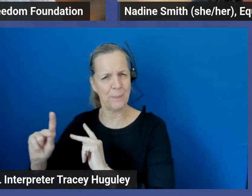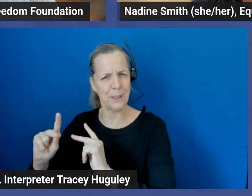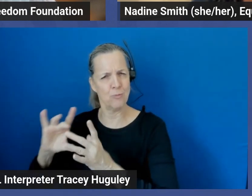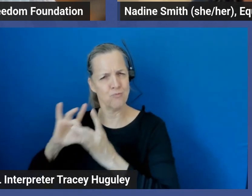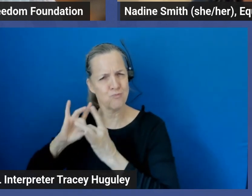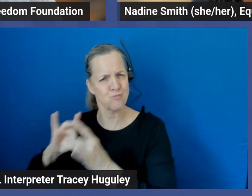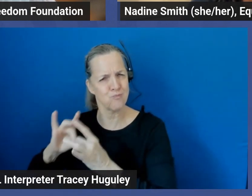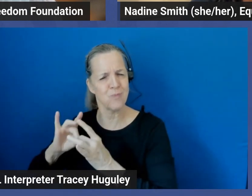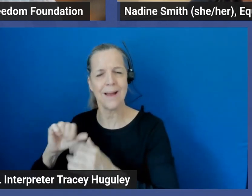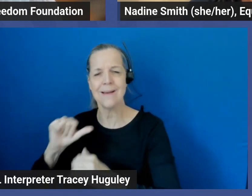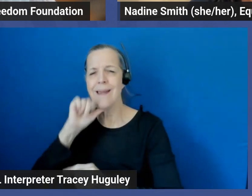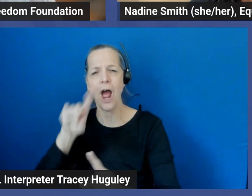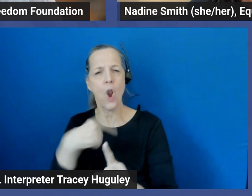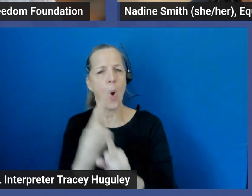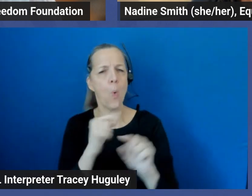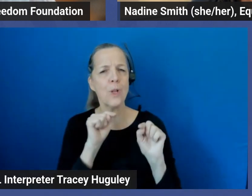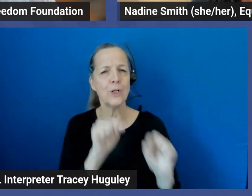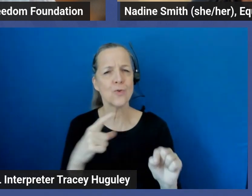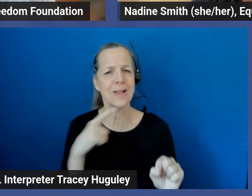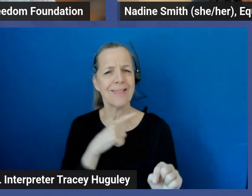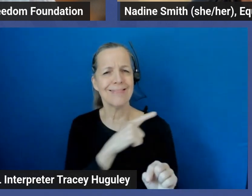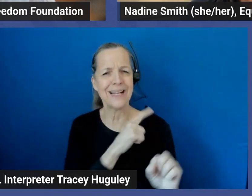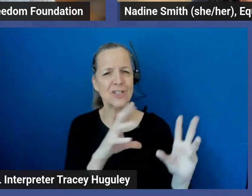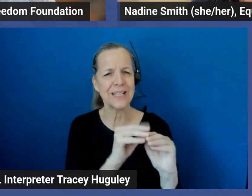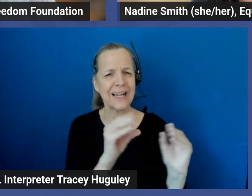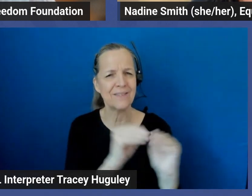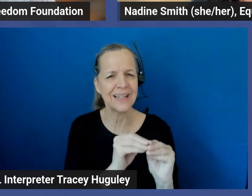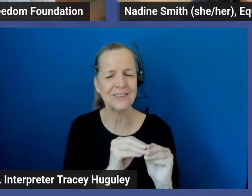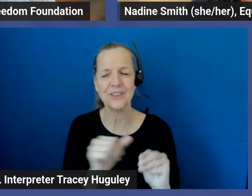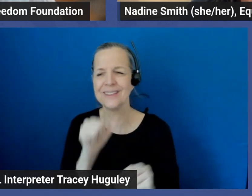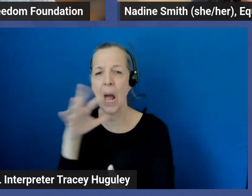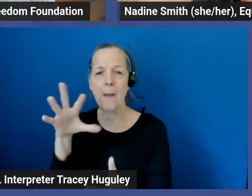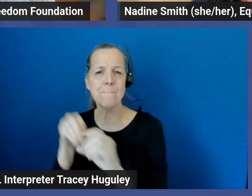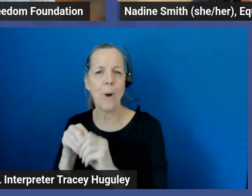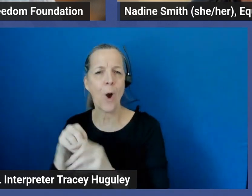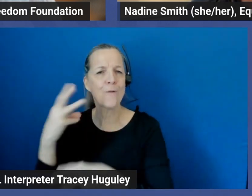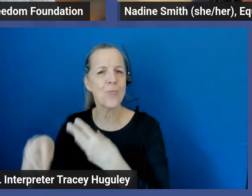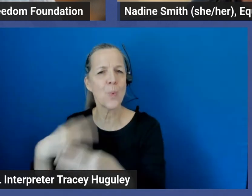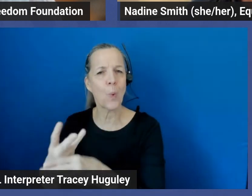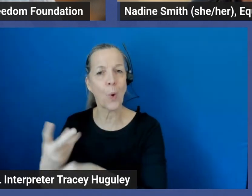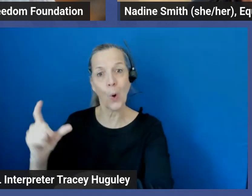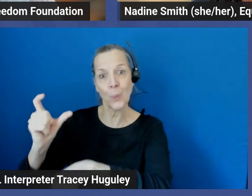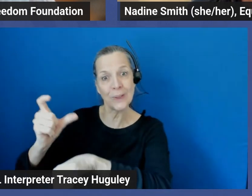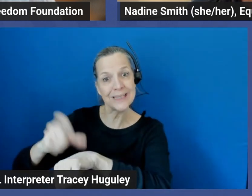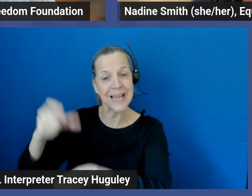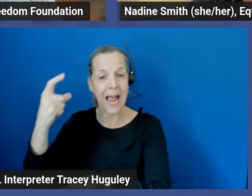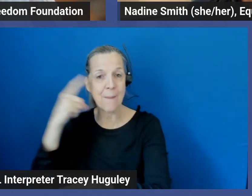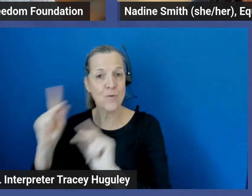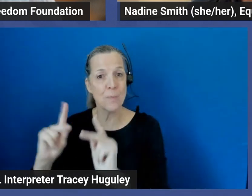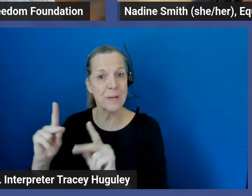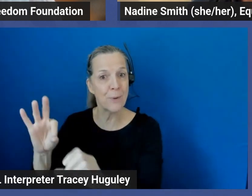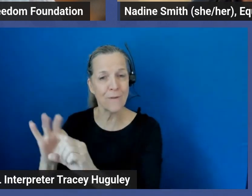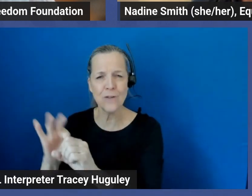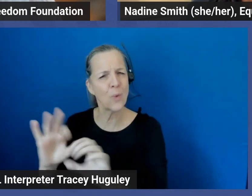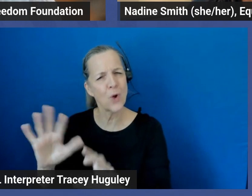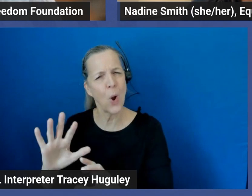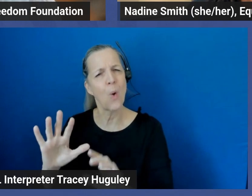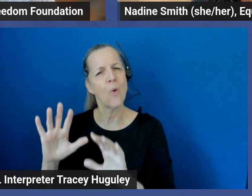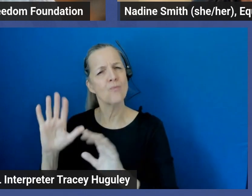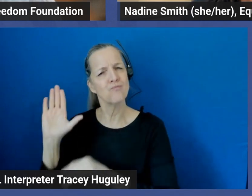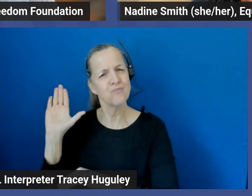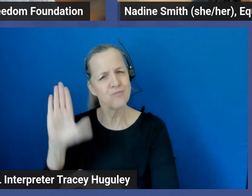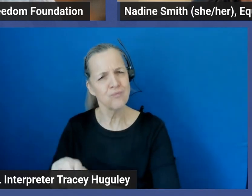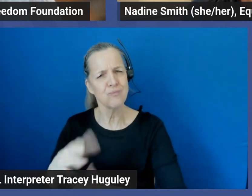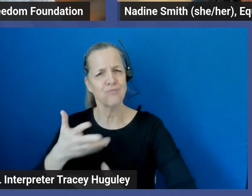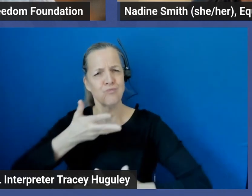is around. We're not just part of your world when it's time for people to go vote. We're